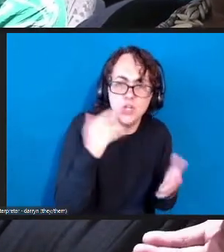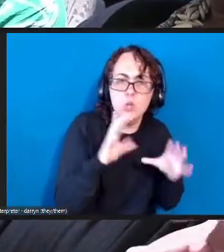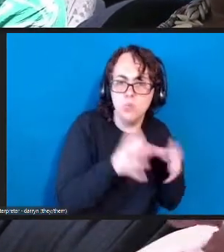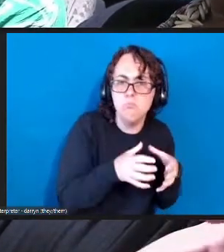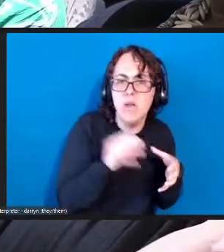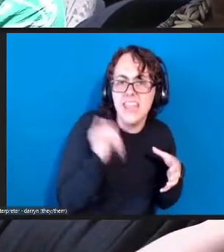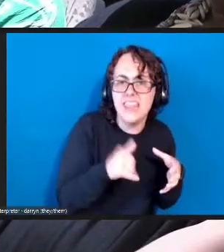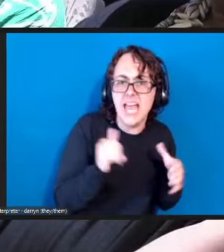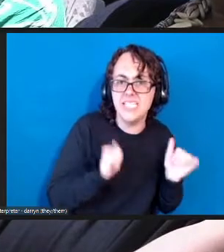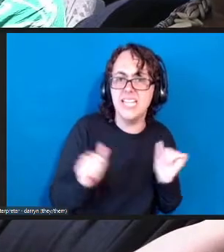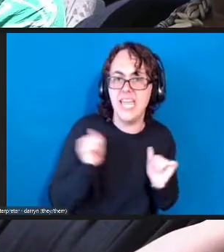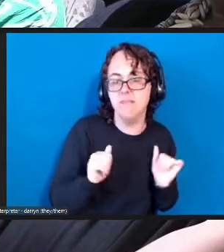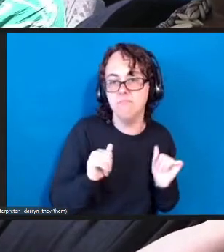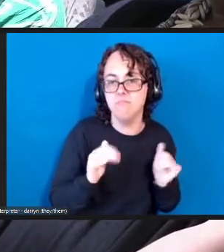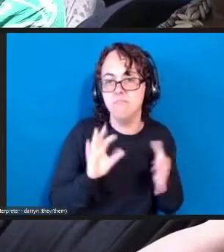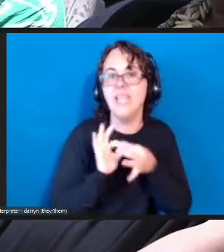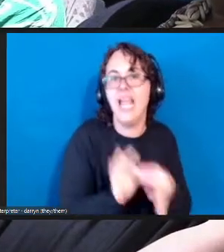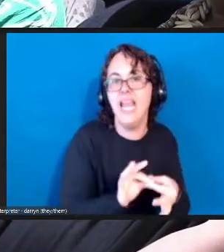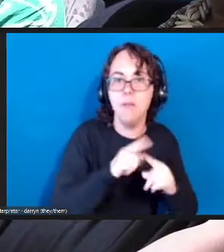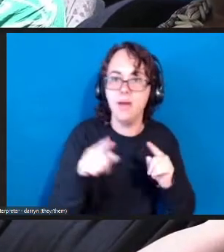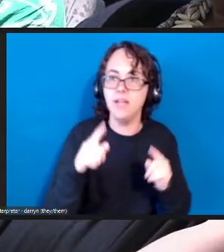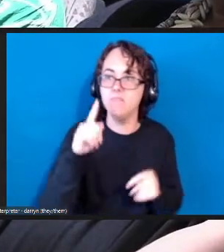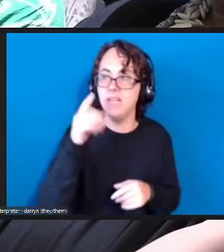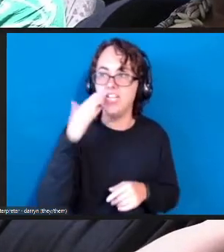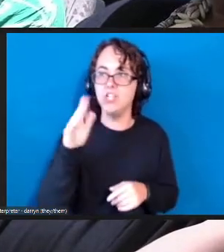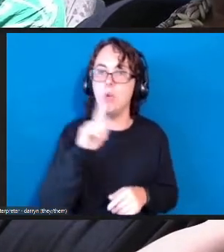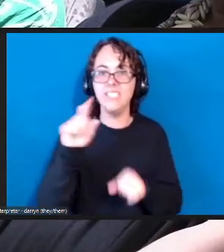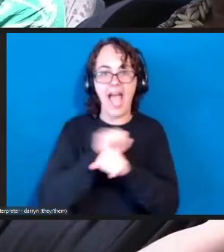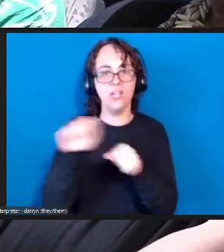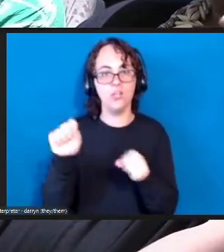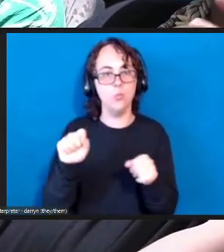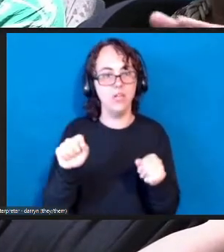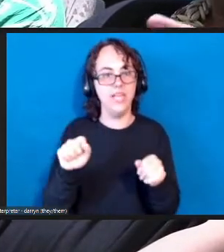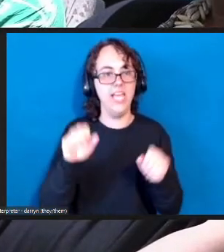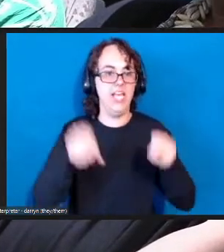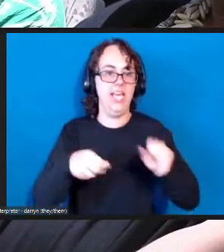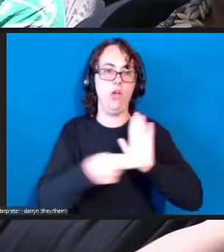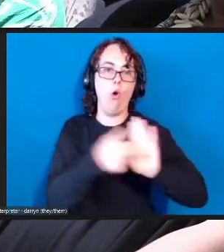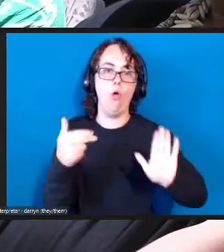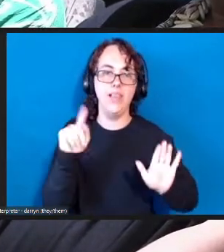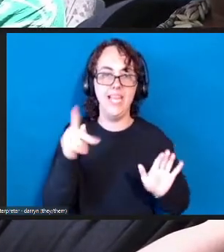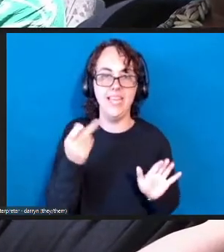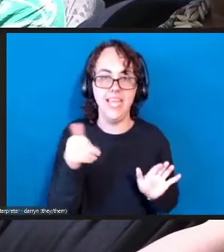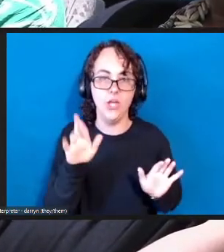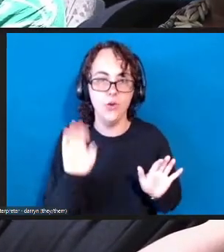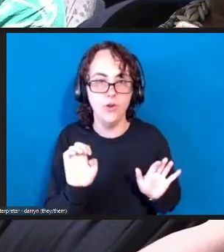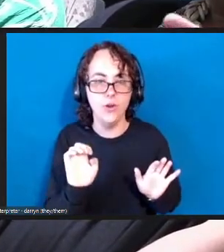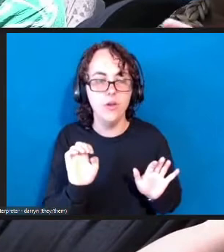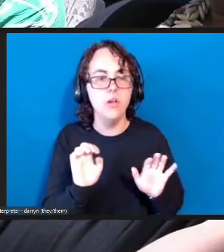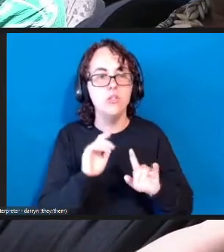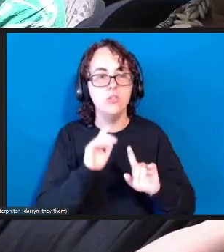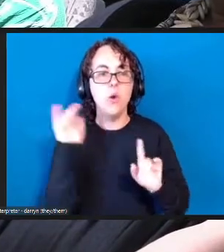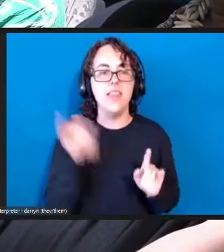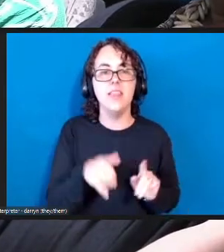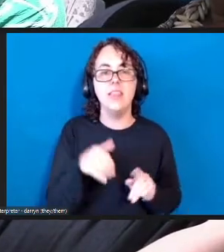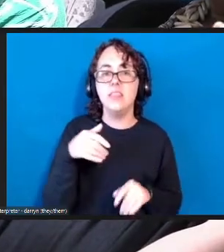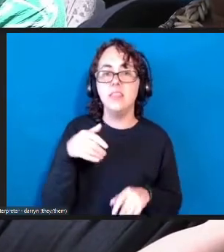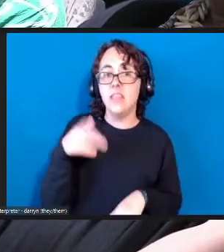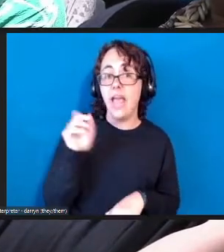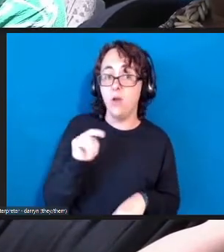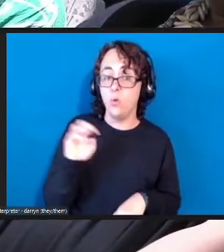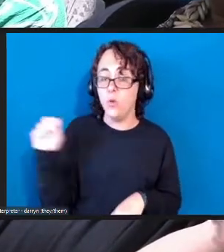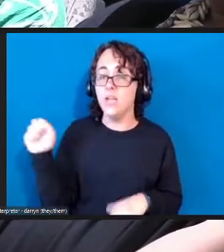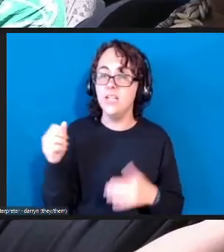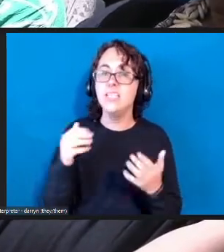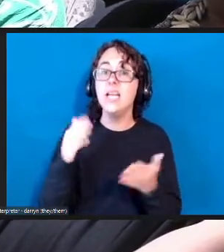was theater, right? And in that queerness, I love how it's legible to some folks